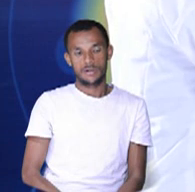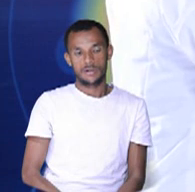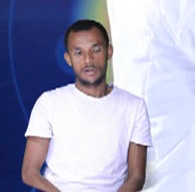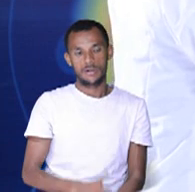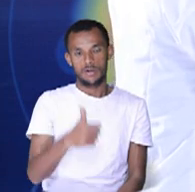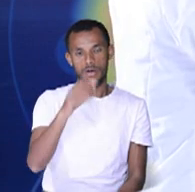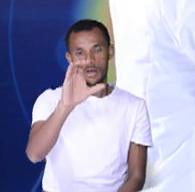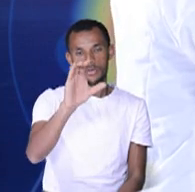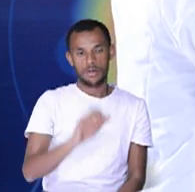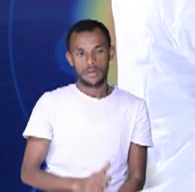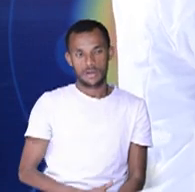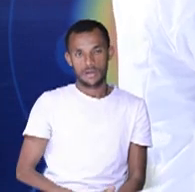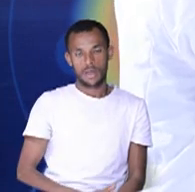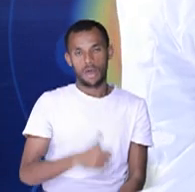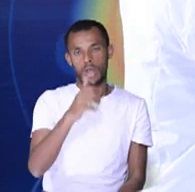AC